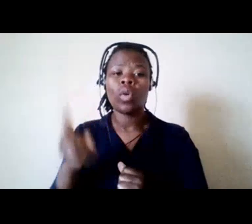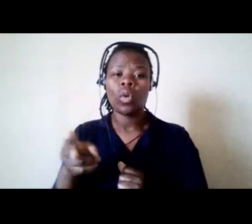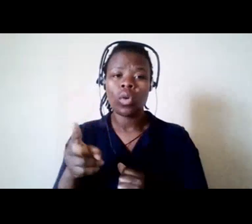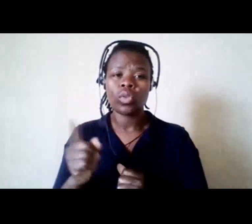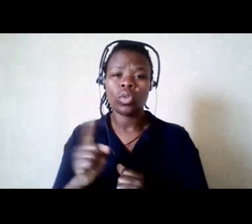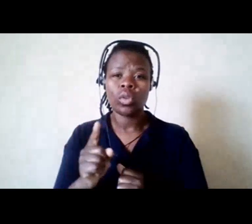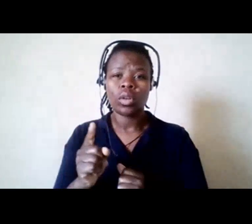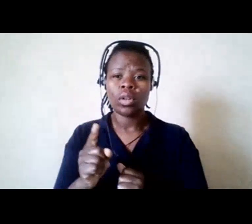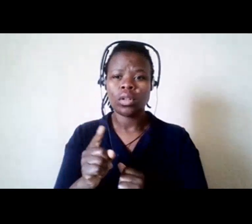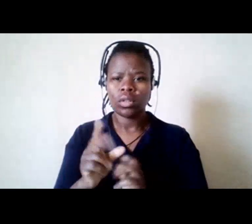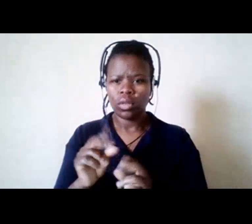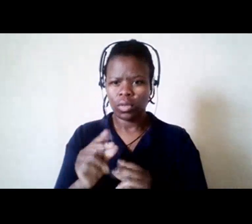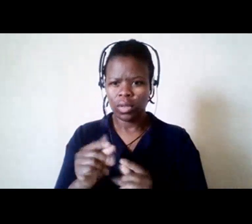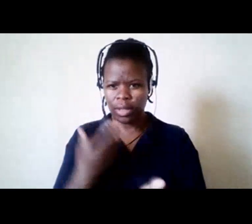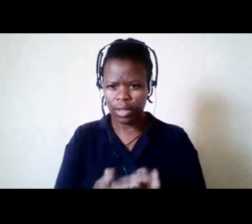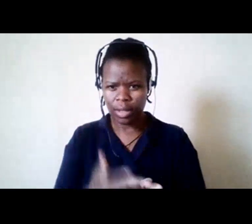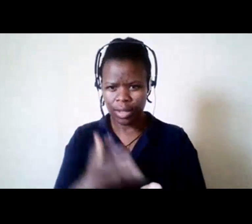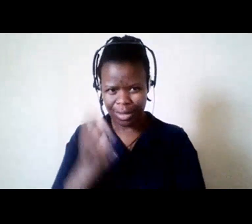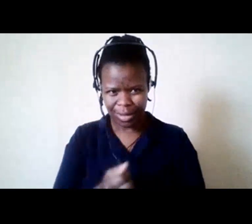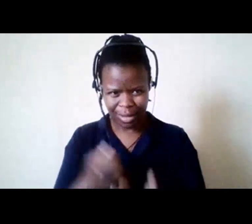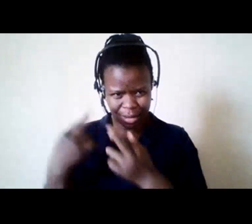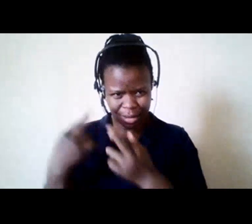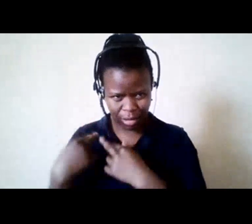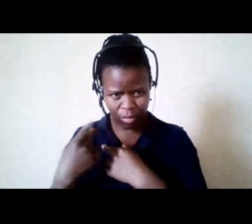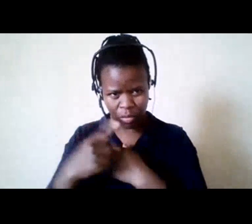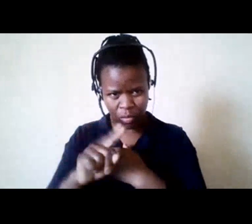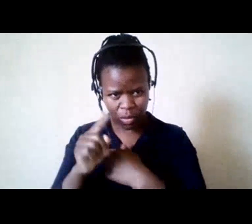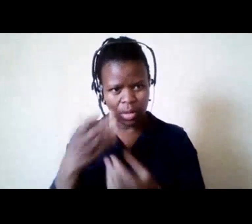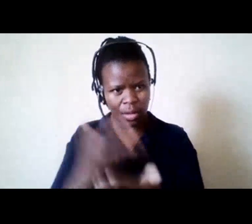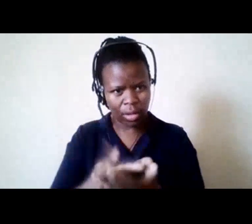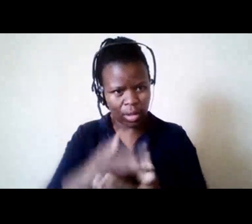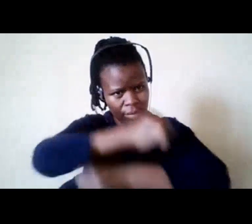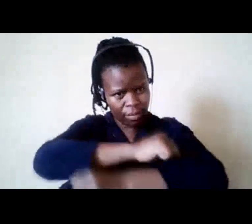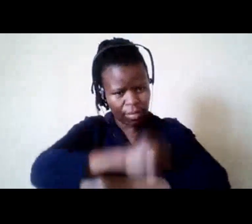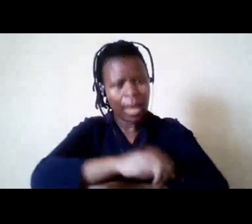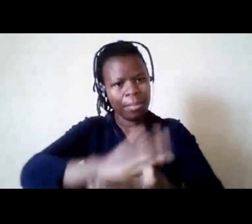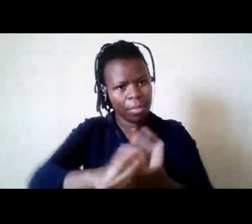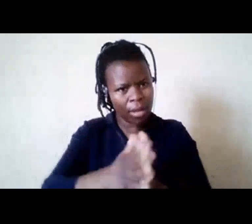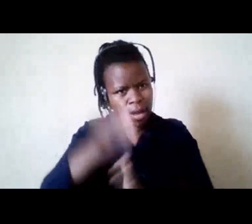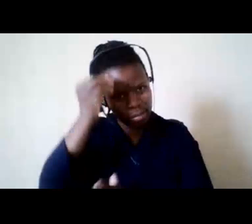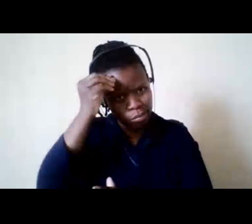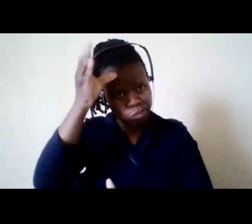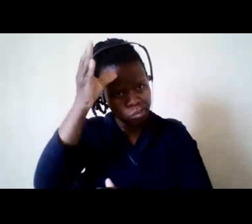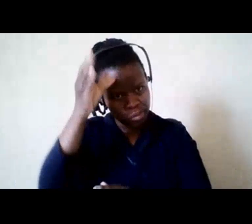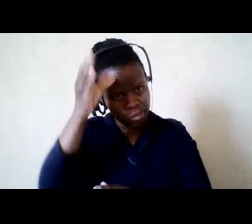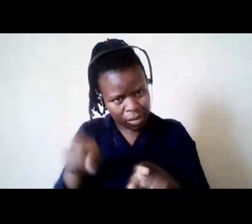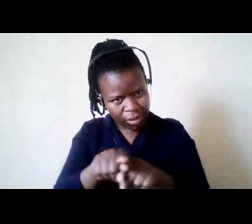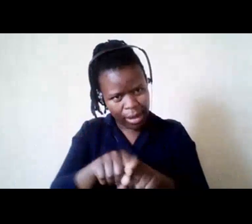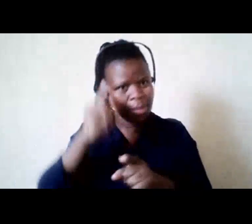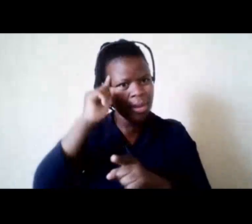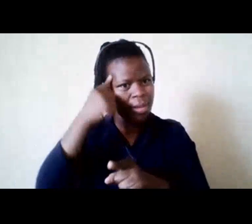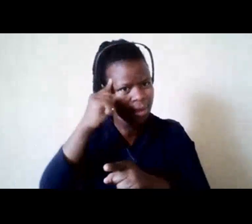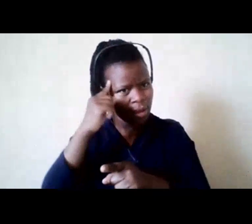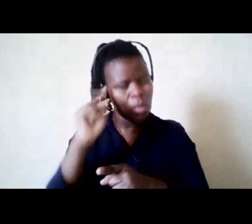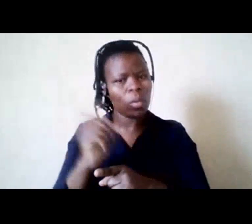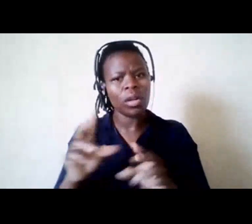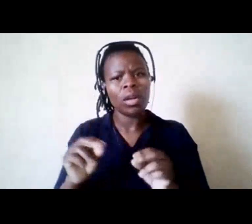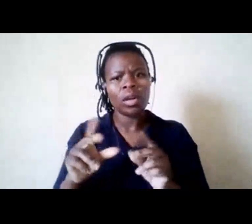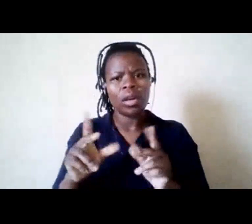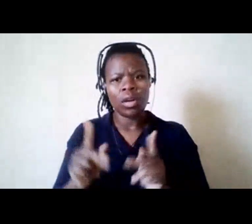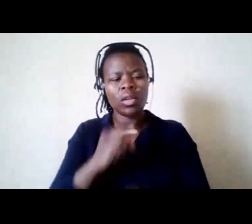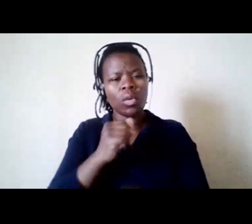those things so that these learners are educated. And I think that we all, you know, I work very closely with a special